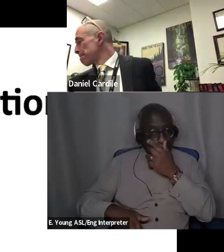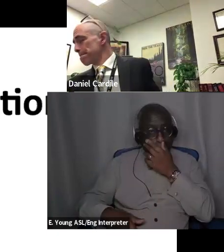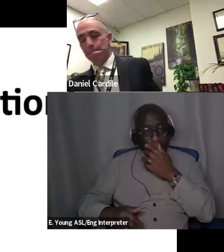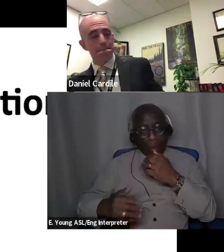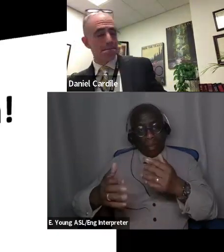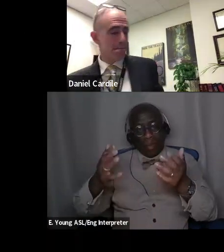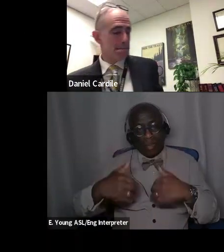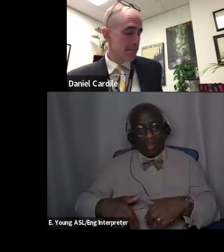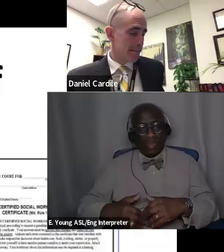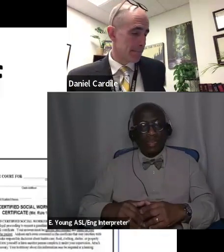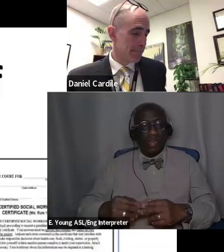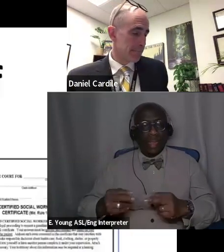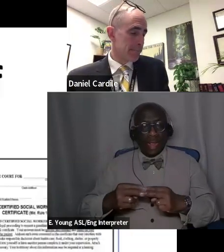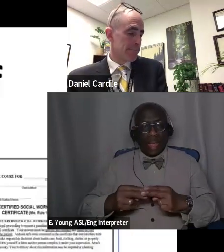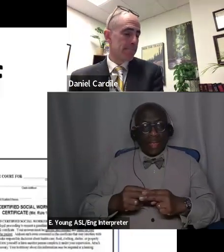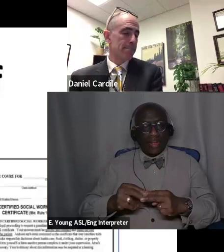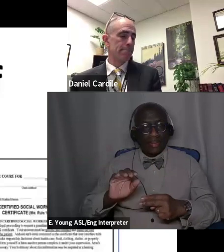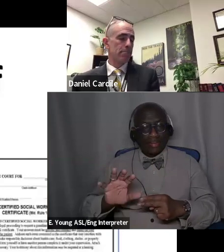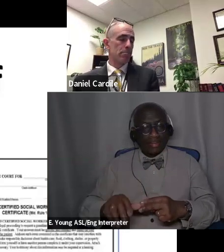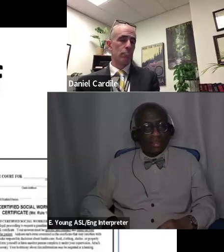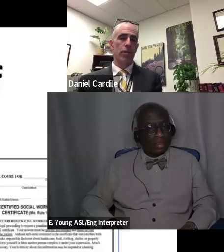please.